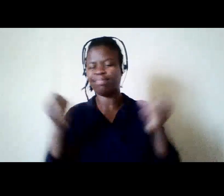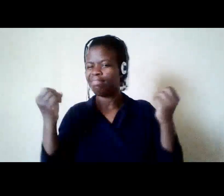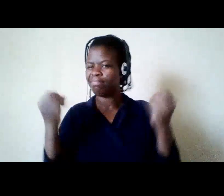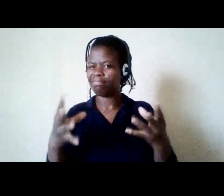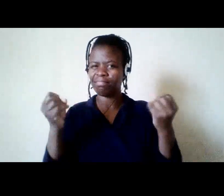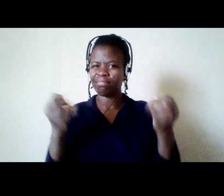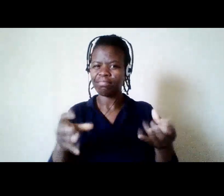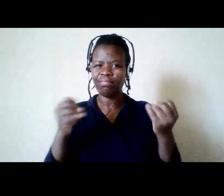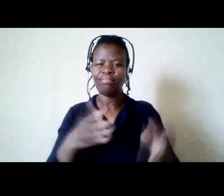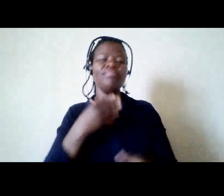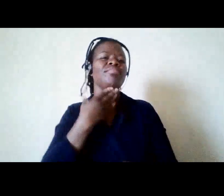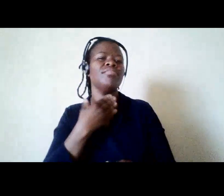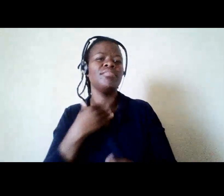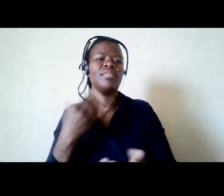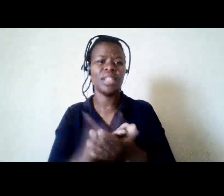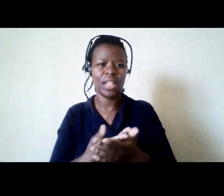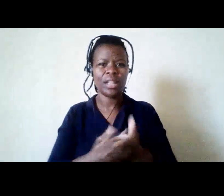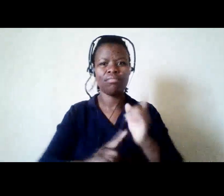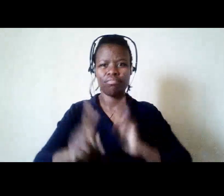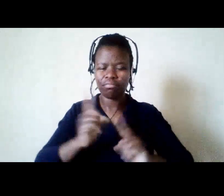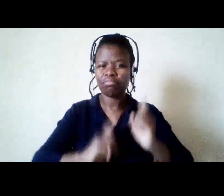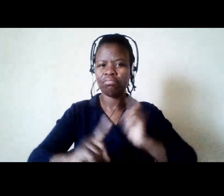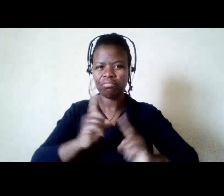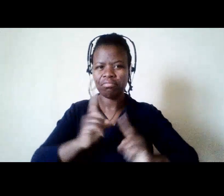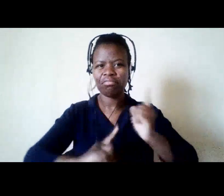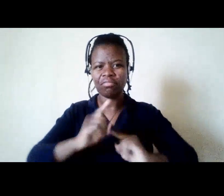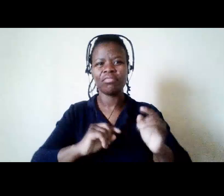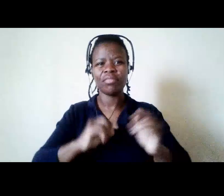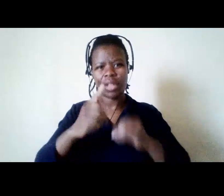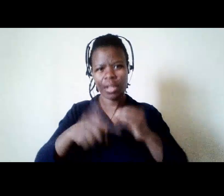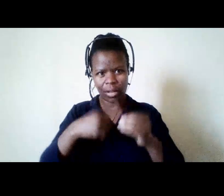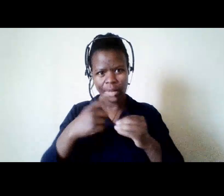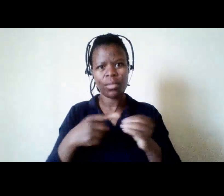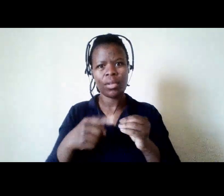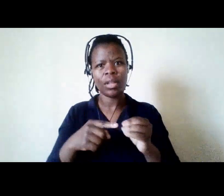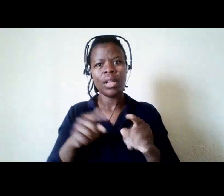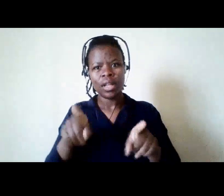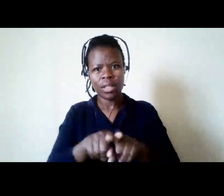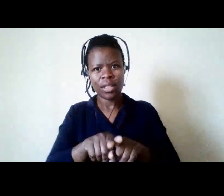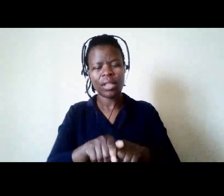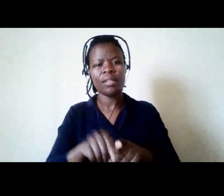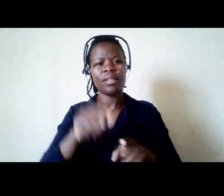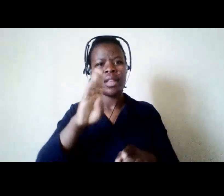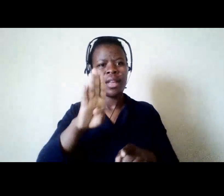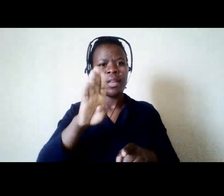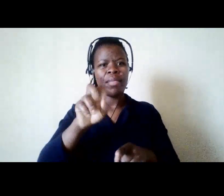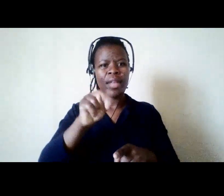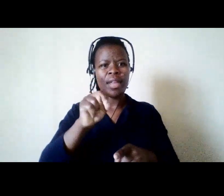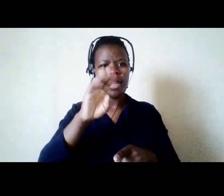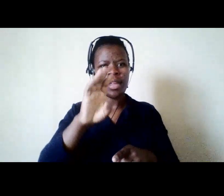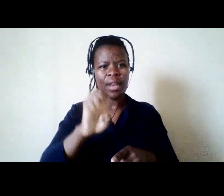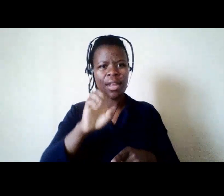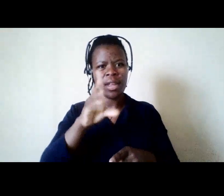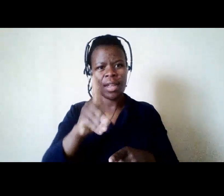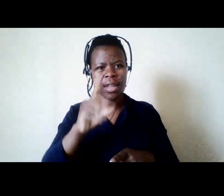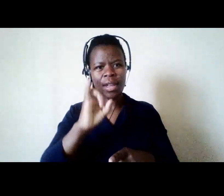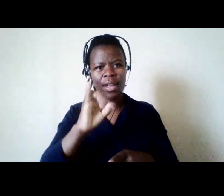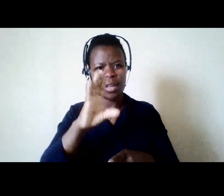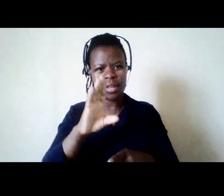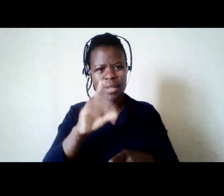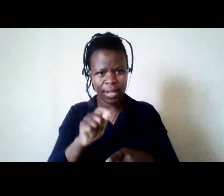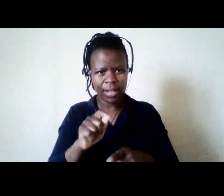to about. I mean, Benedict Letiani is also one of the people who always looks at, and they speak